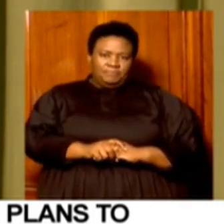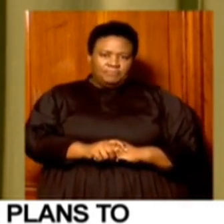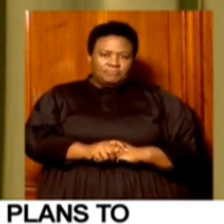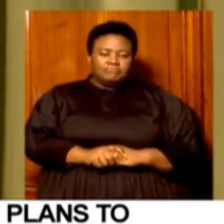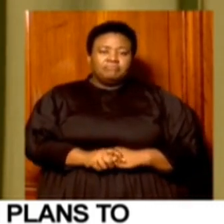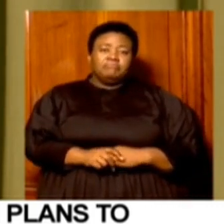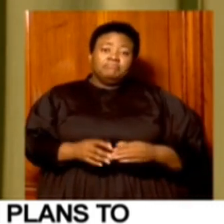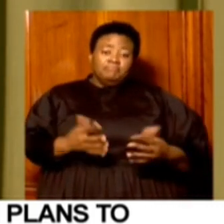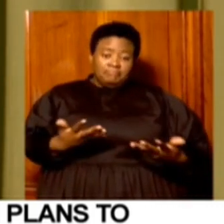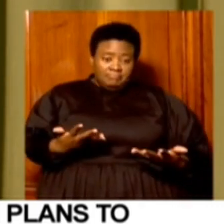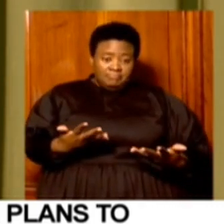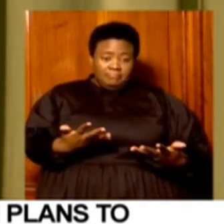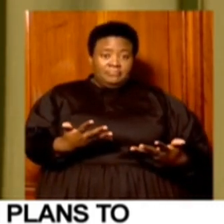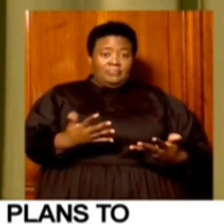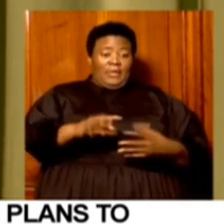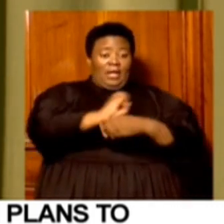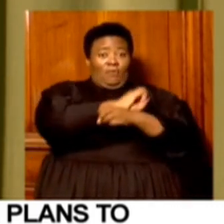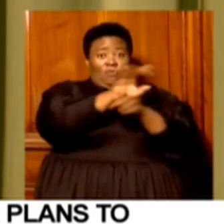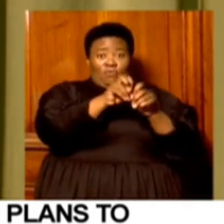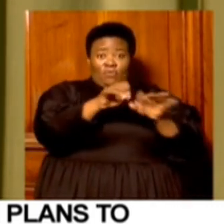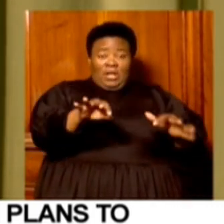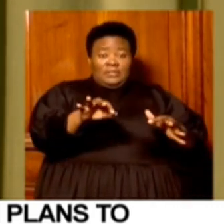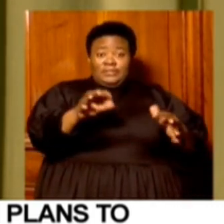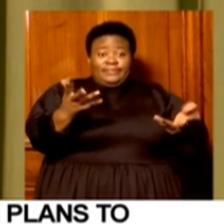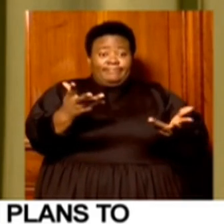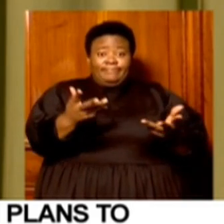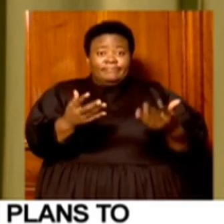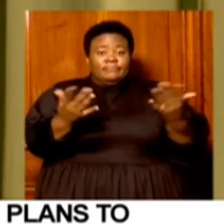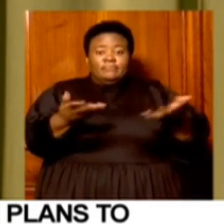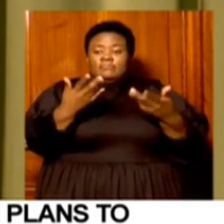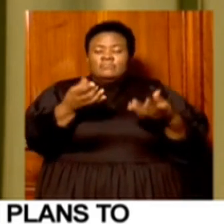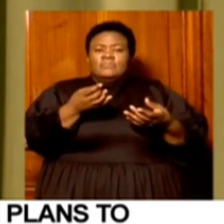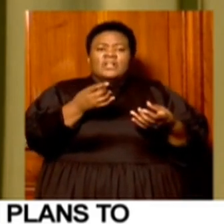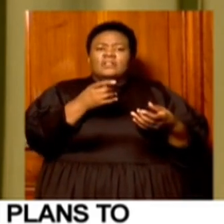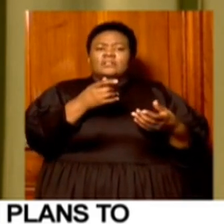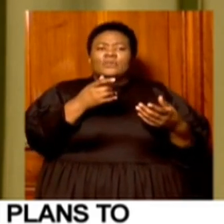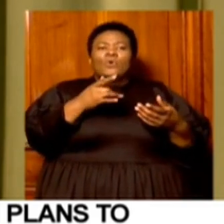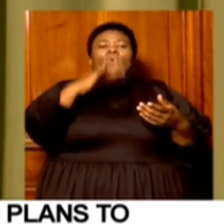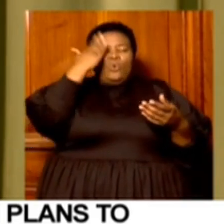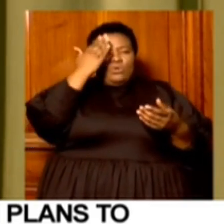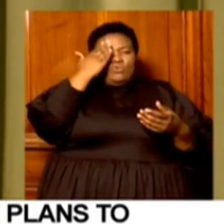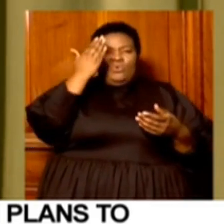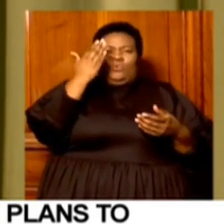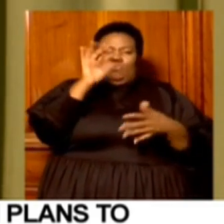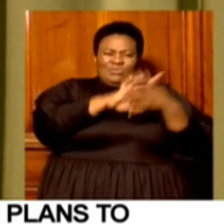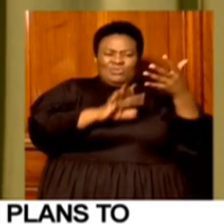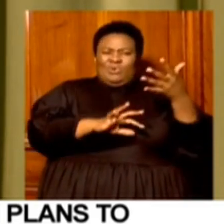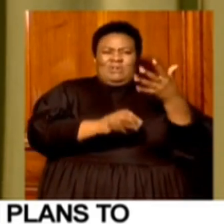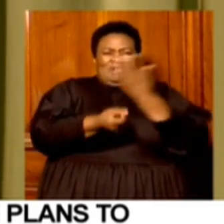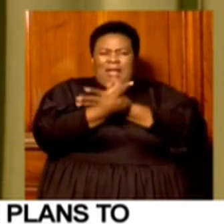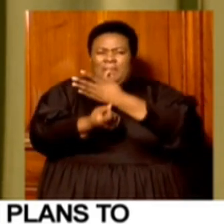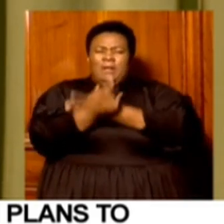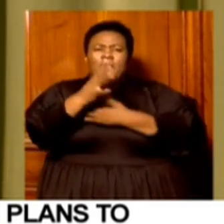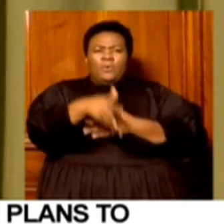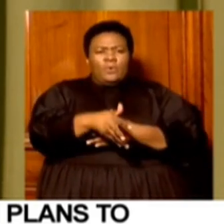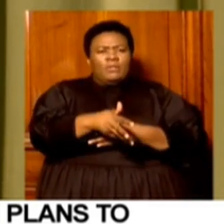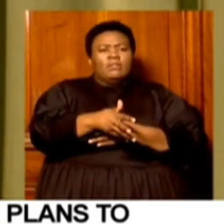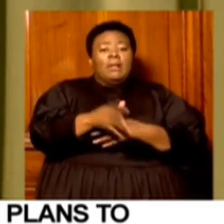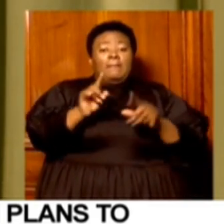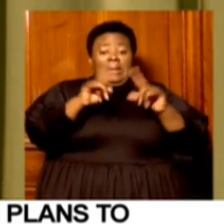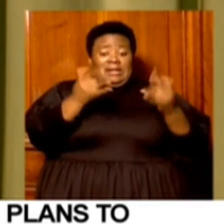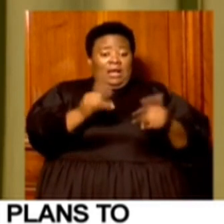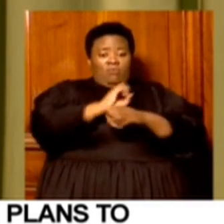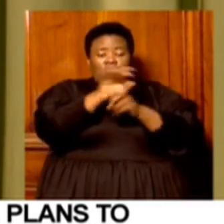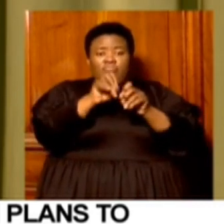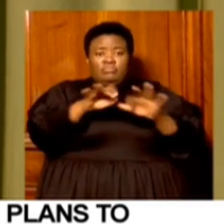the COVID-19 tell us a story we don't know? No, we knew the story. All what COVID-19 has done is